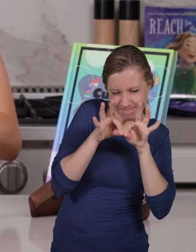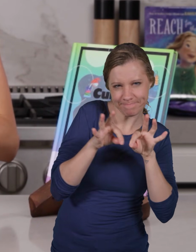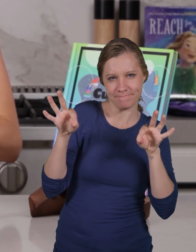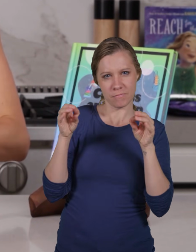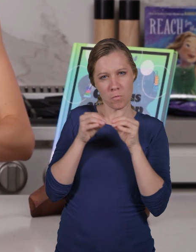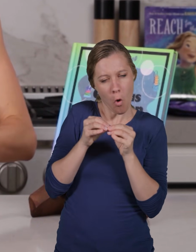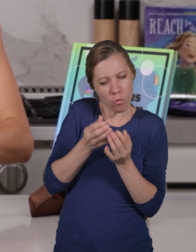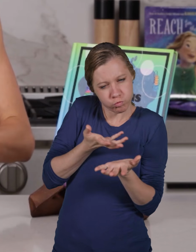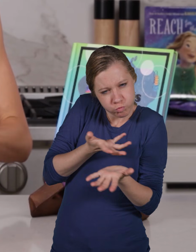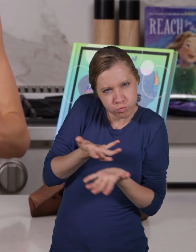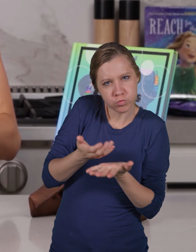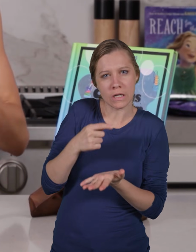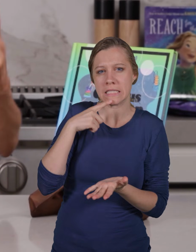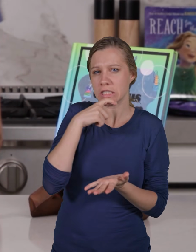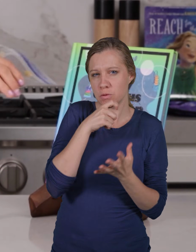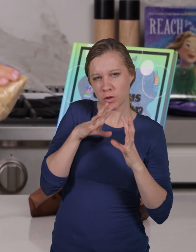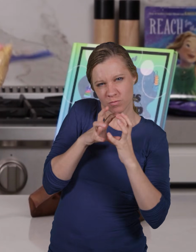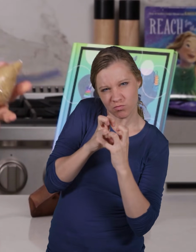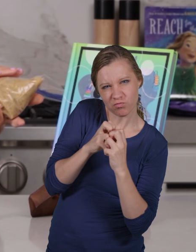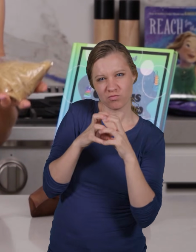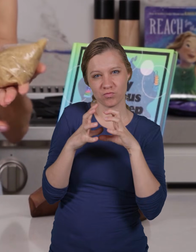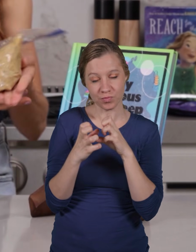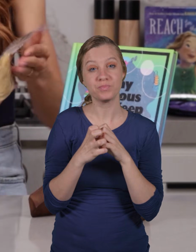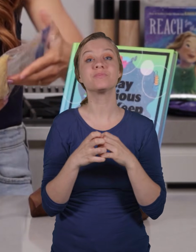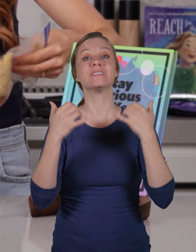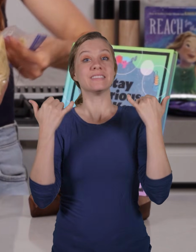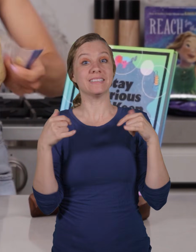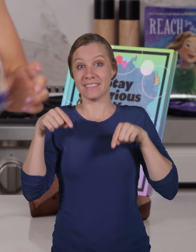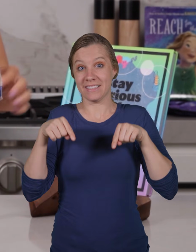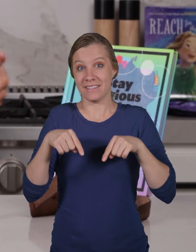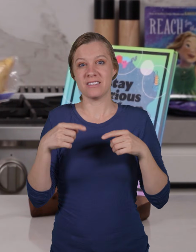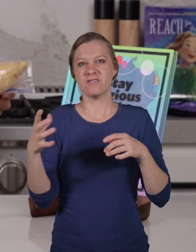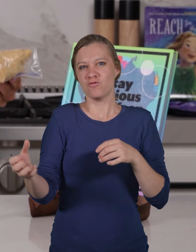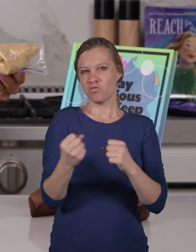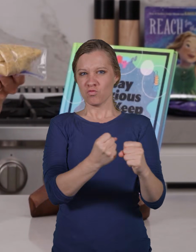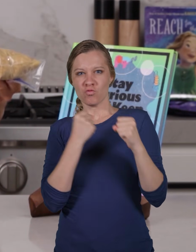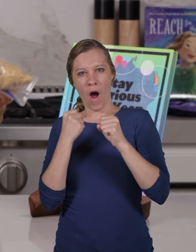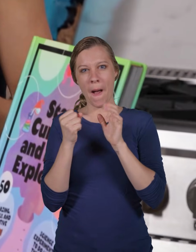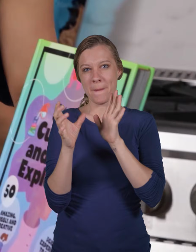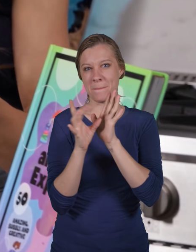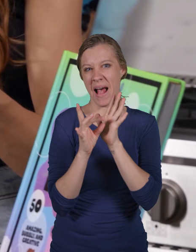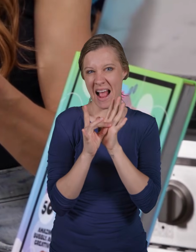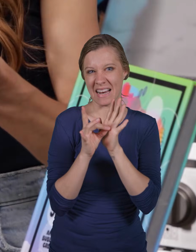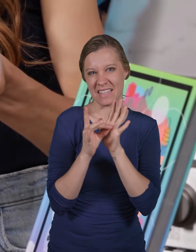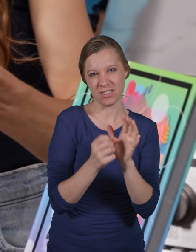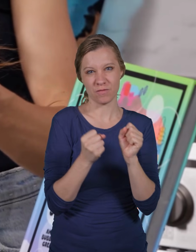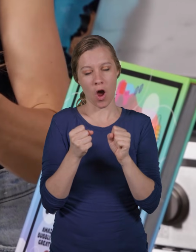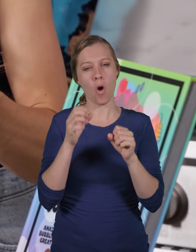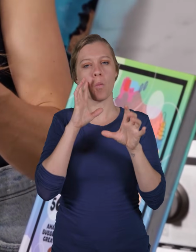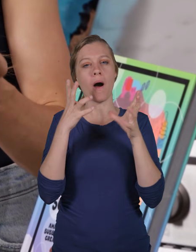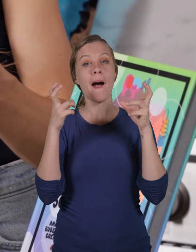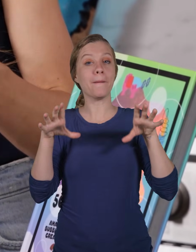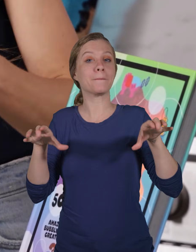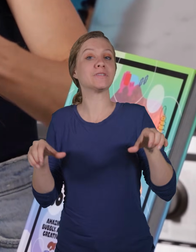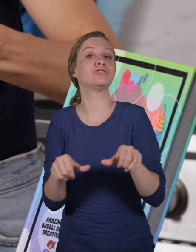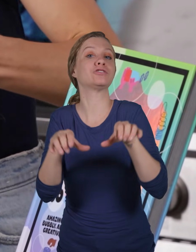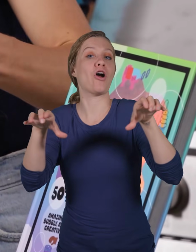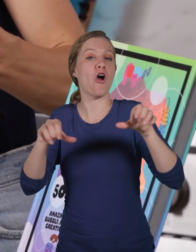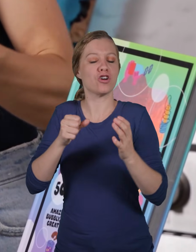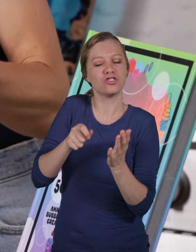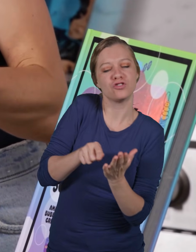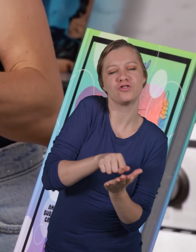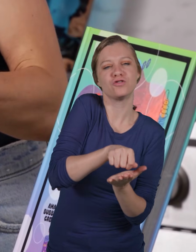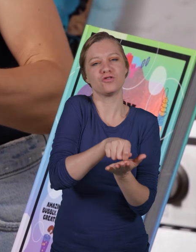so I can really get in contact with my cereal. And you wanna take your strong magnets and we are just going